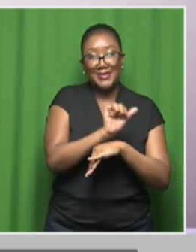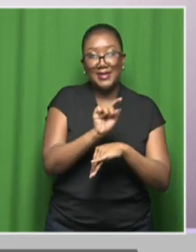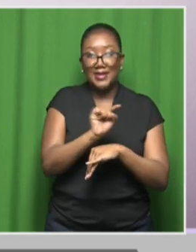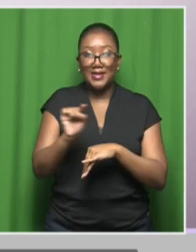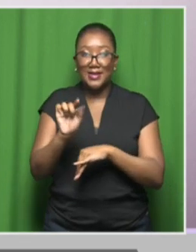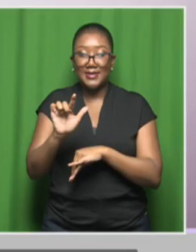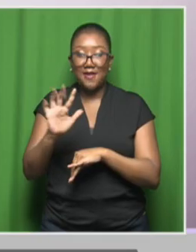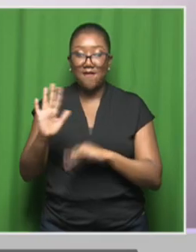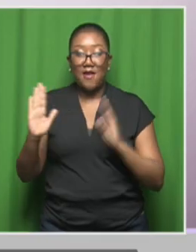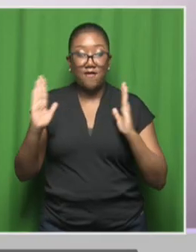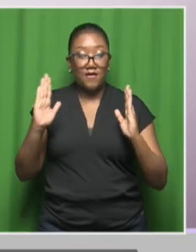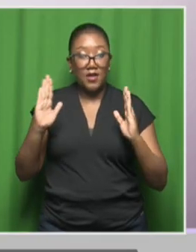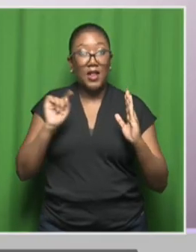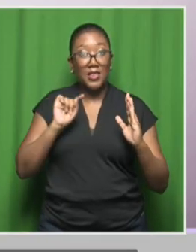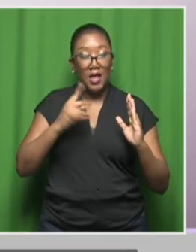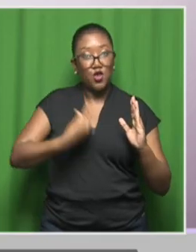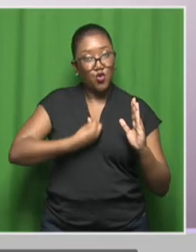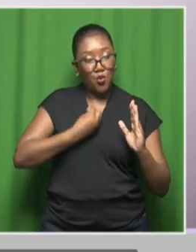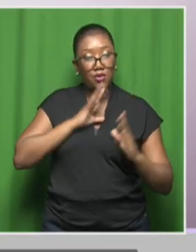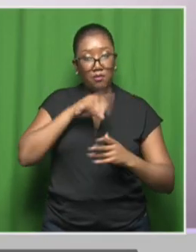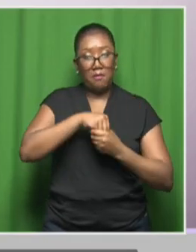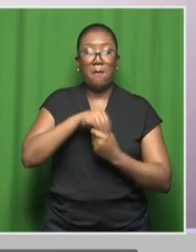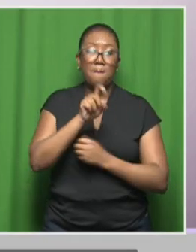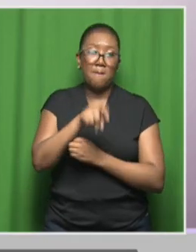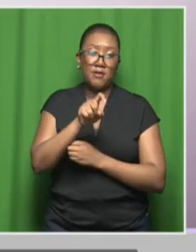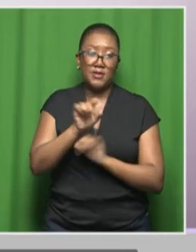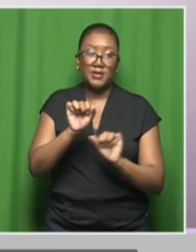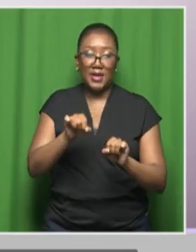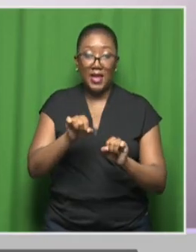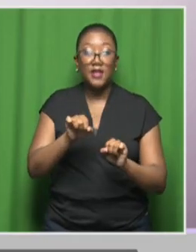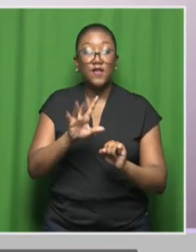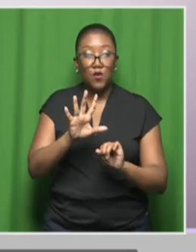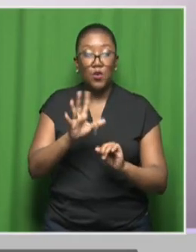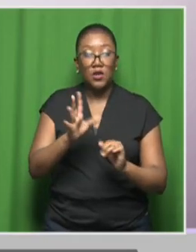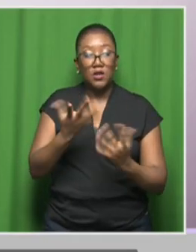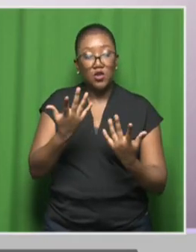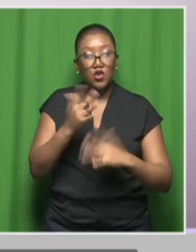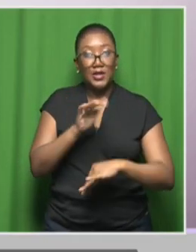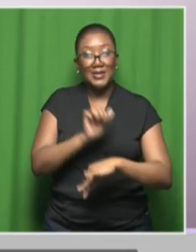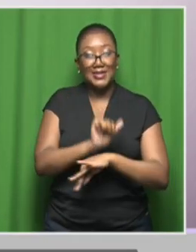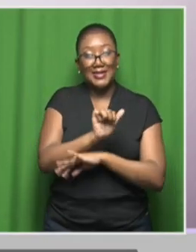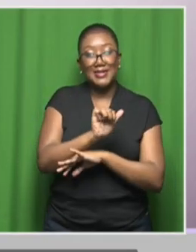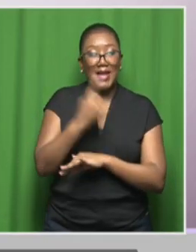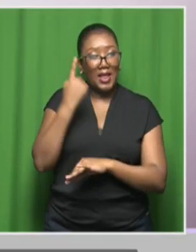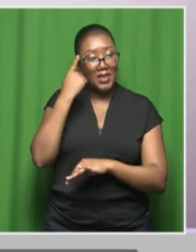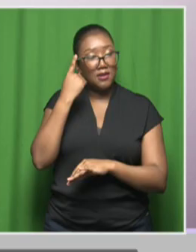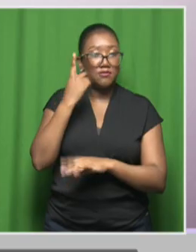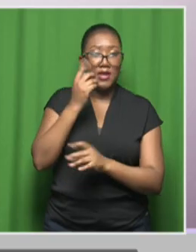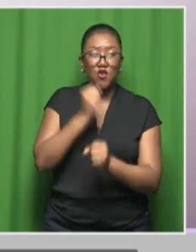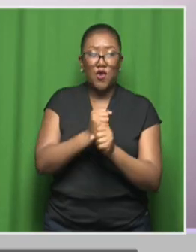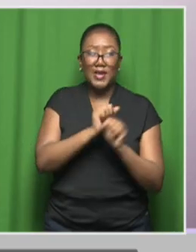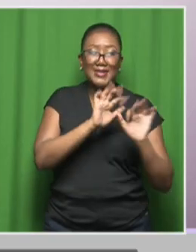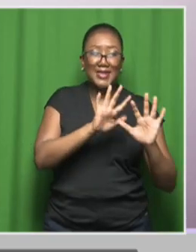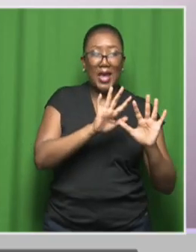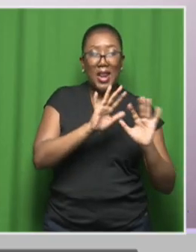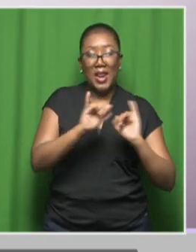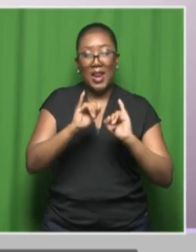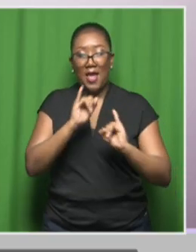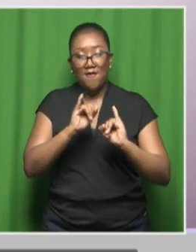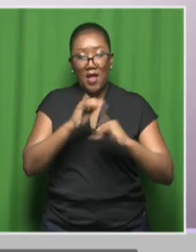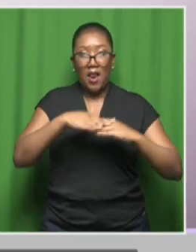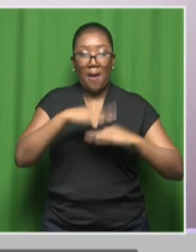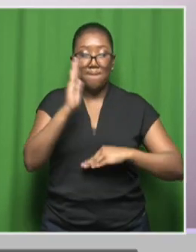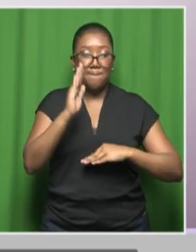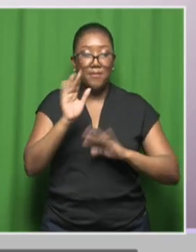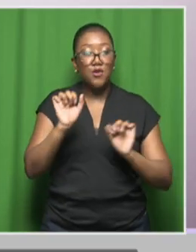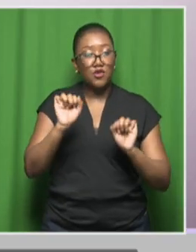mature young people. So at the moment that you are 16, I think that's about grade 10 and so grade 11 going up,